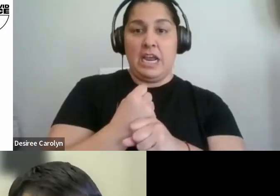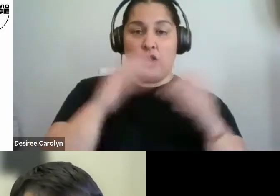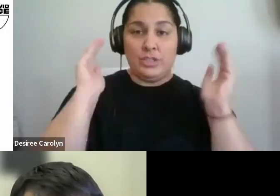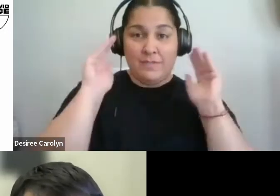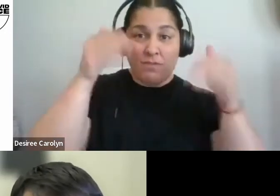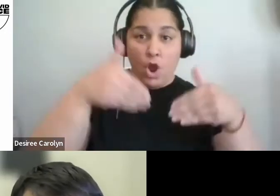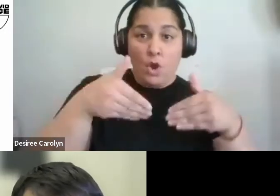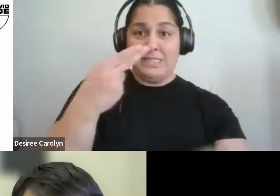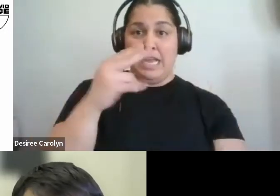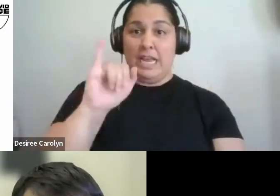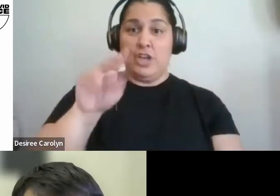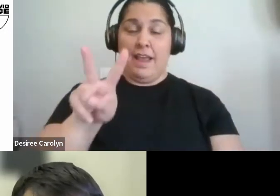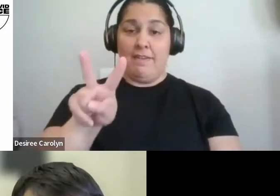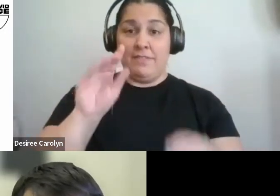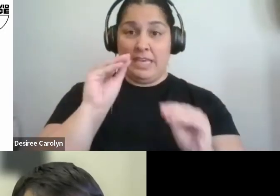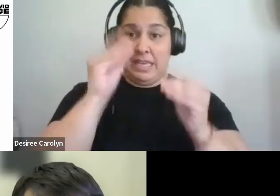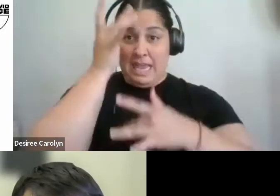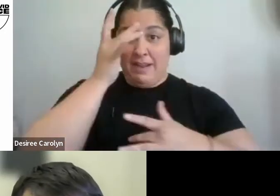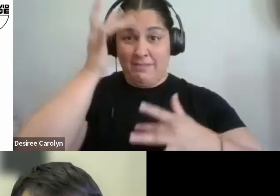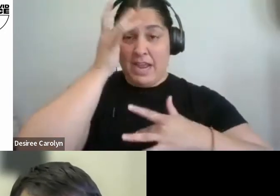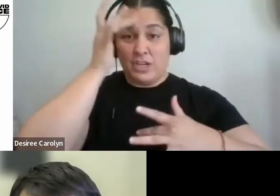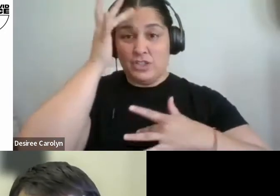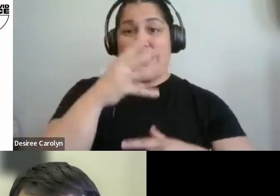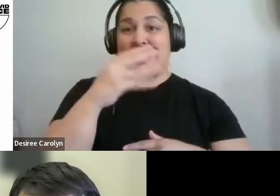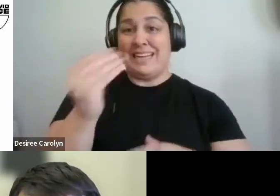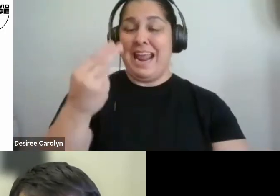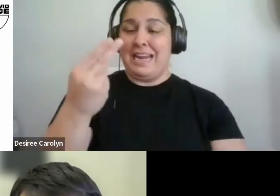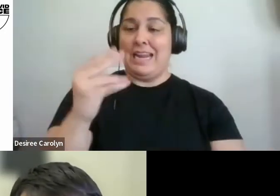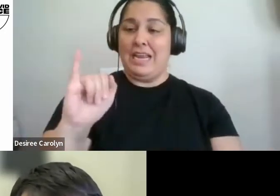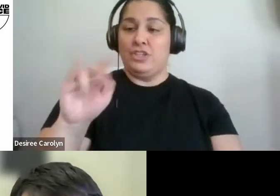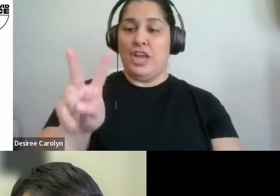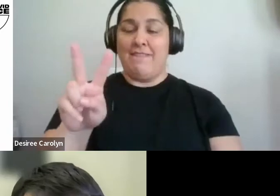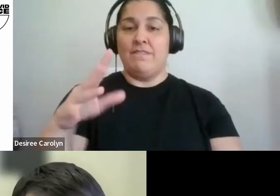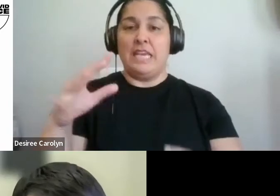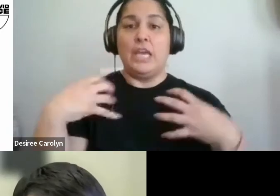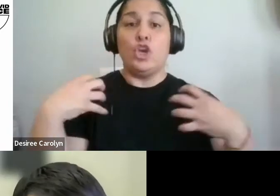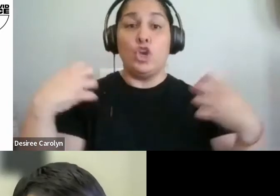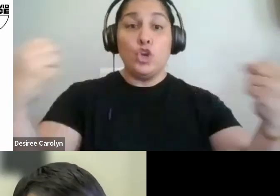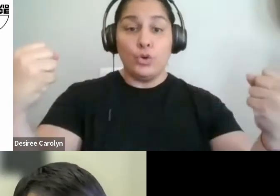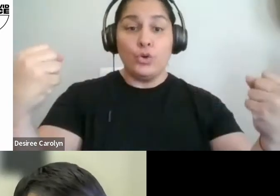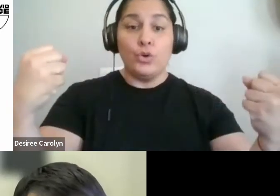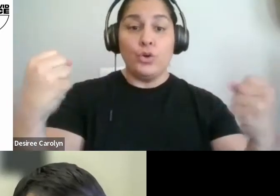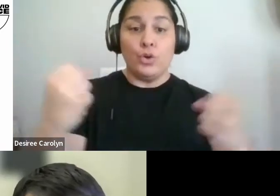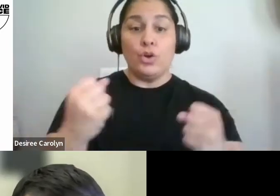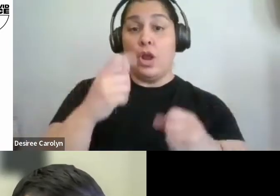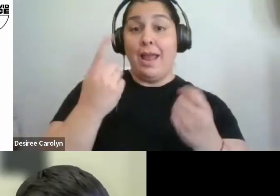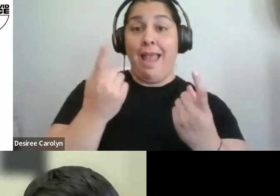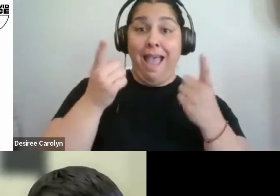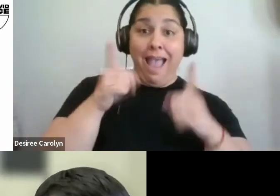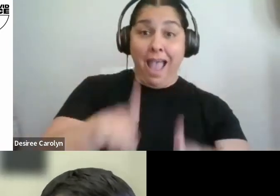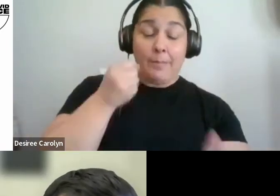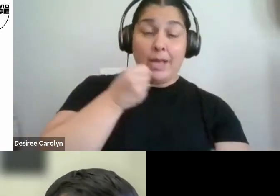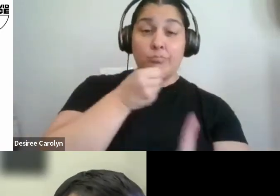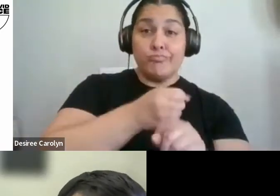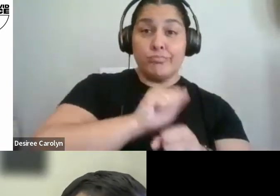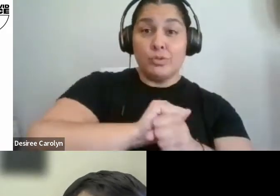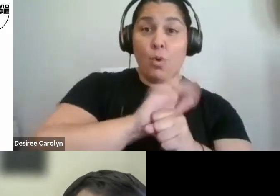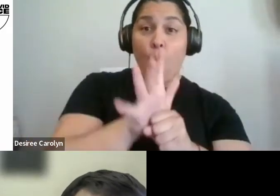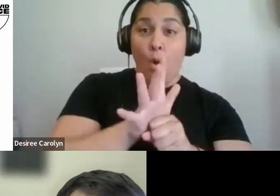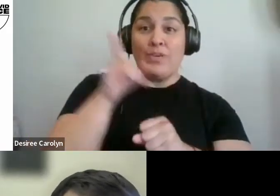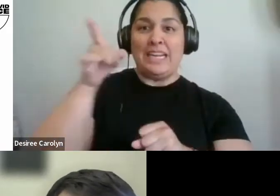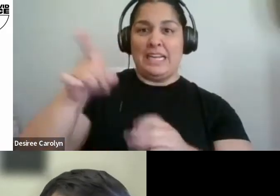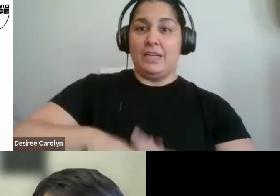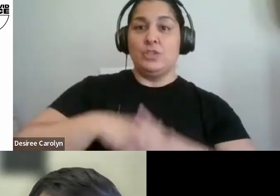HIV infections and efforts towards an HIV cure. When the COVID-19 pandemic began, he implemented the